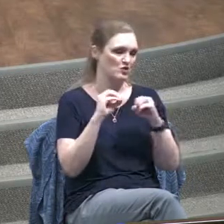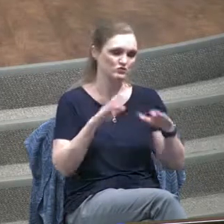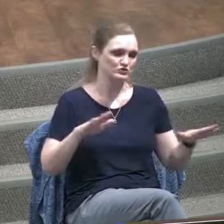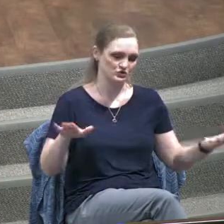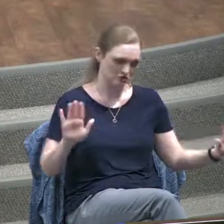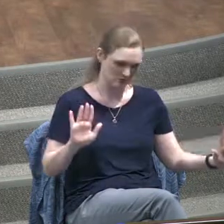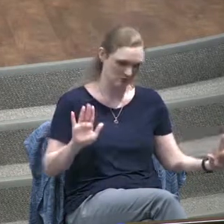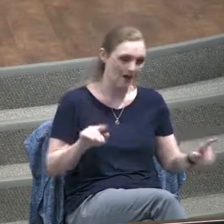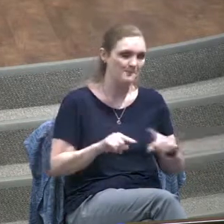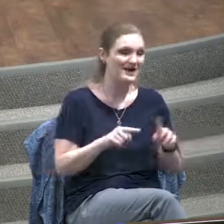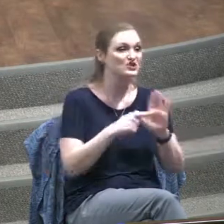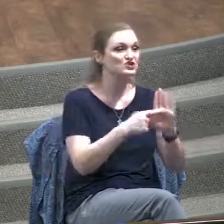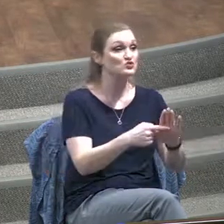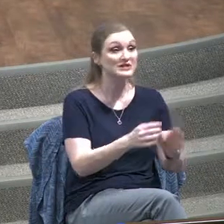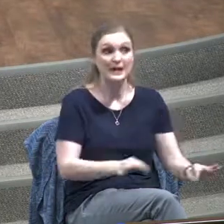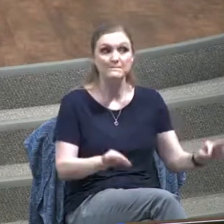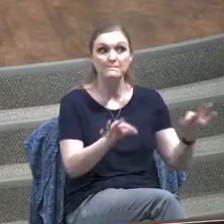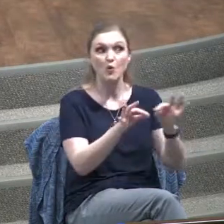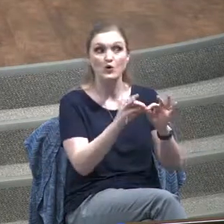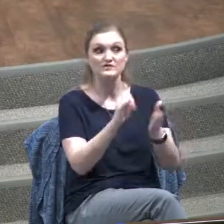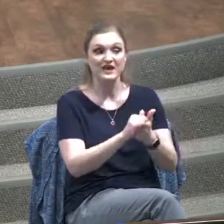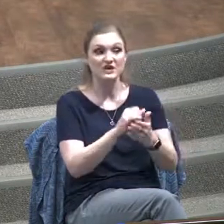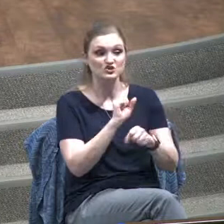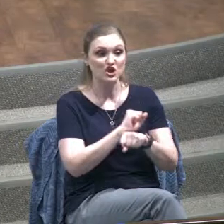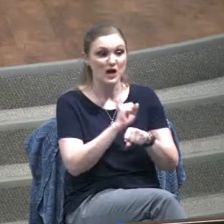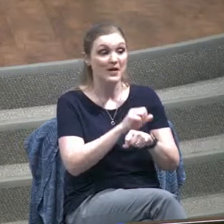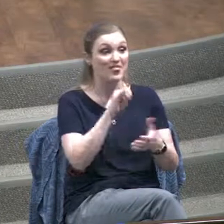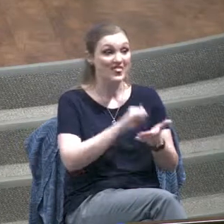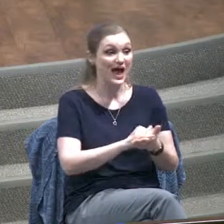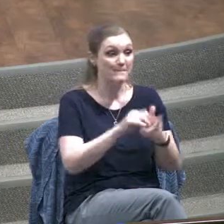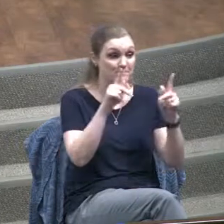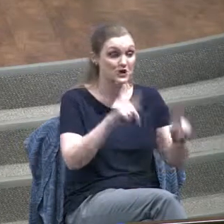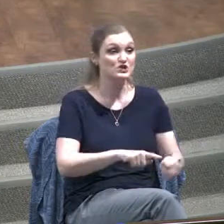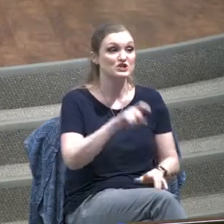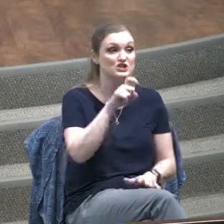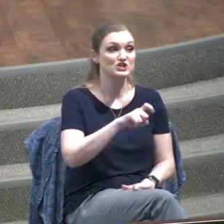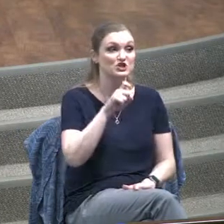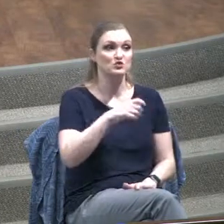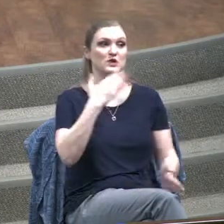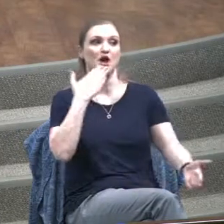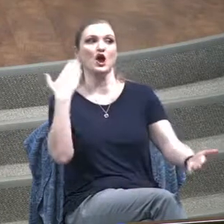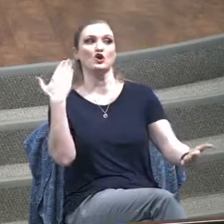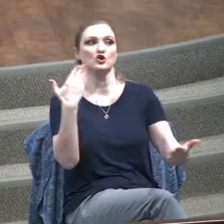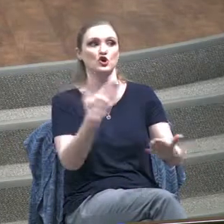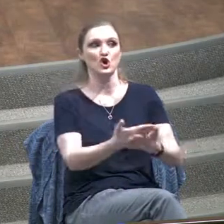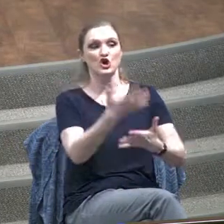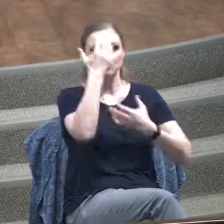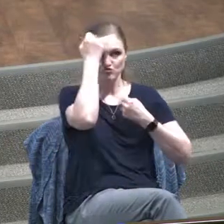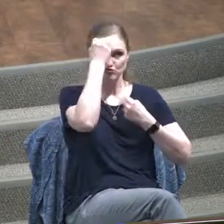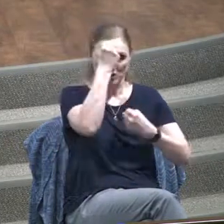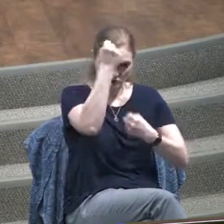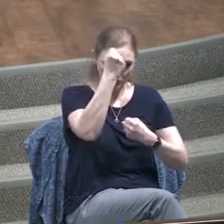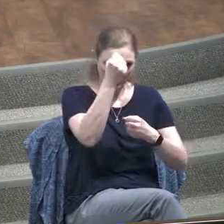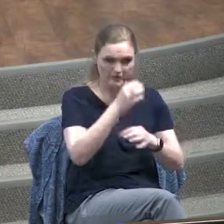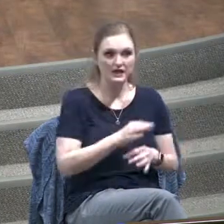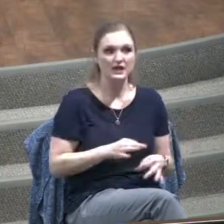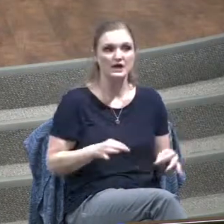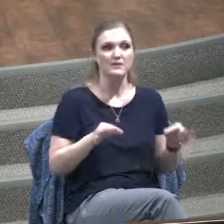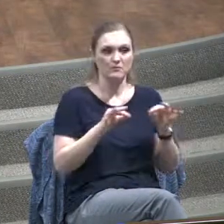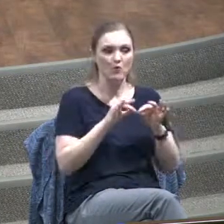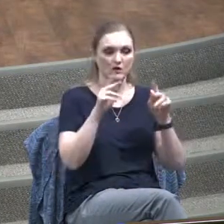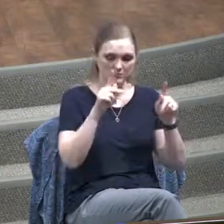the importance of that position. That man had to be absolutely trustworthy and unfailing